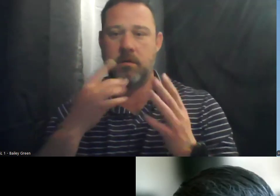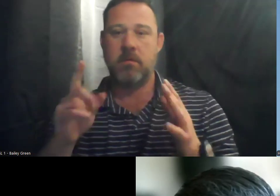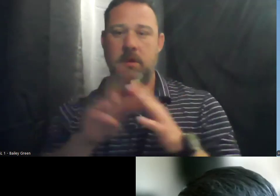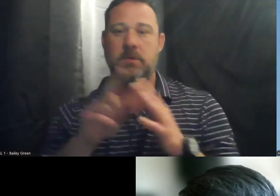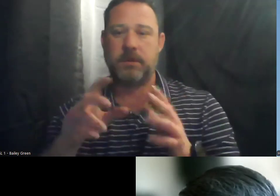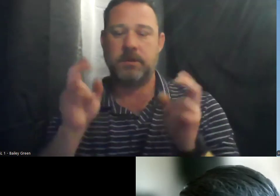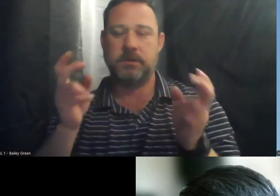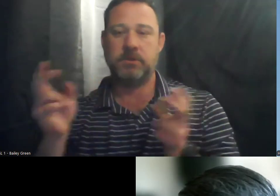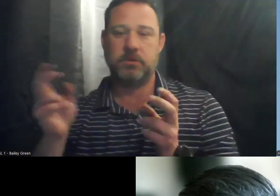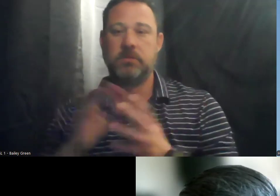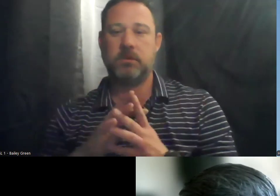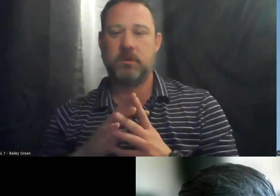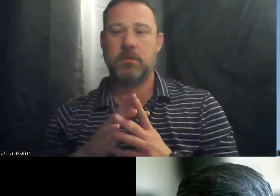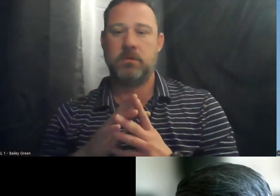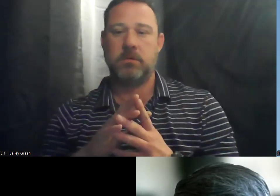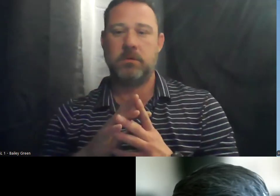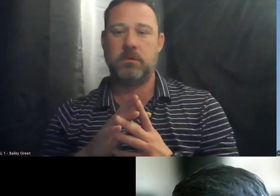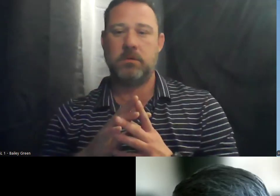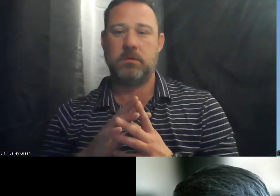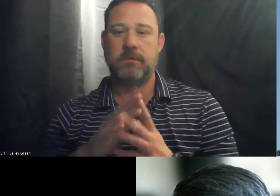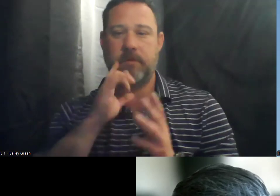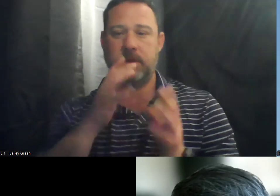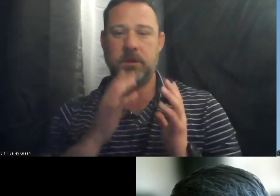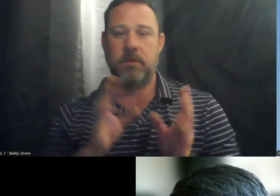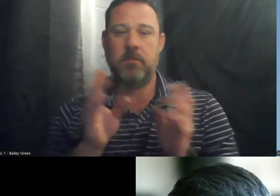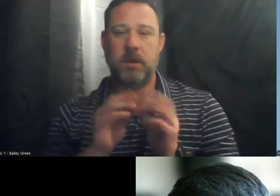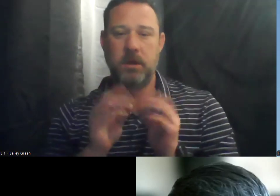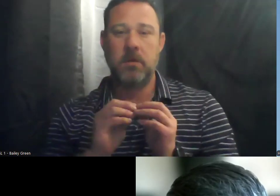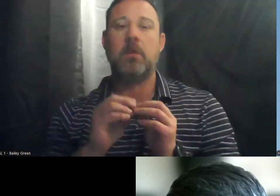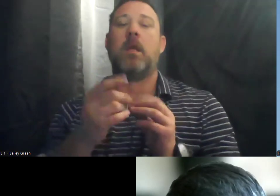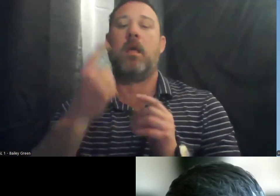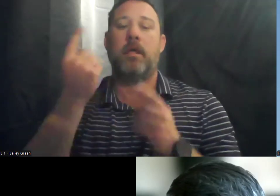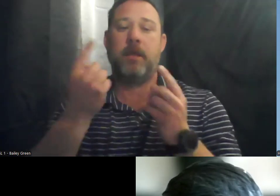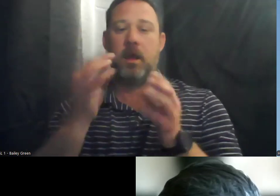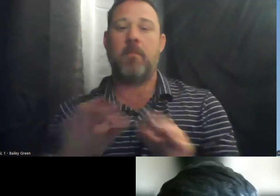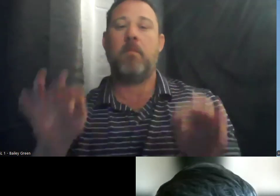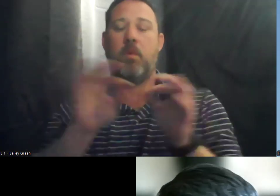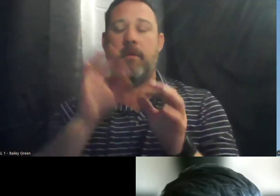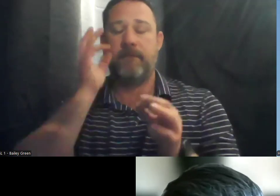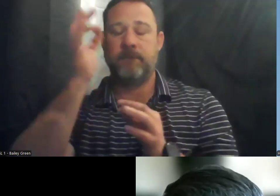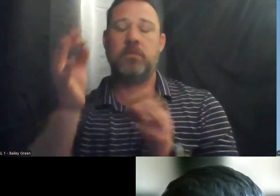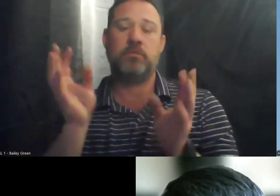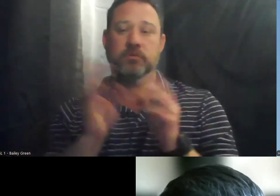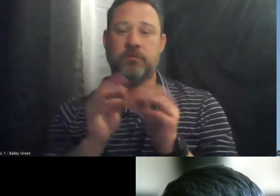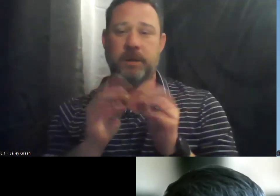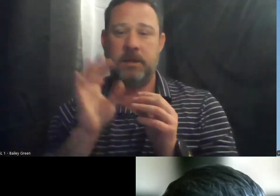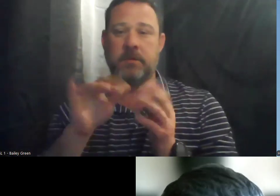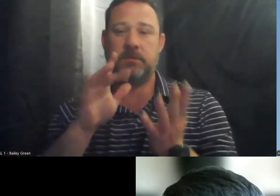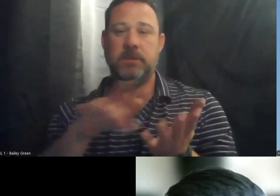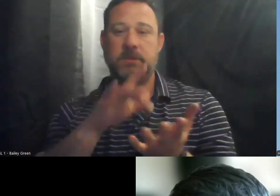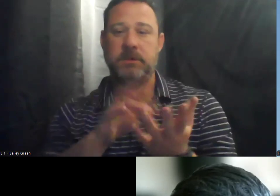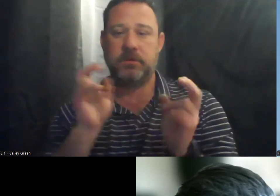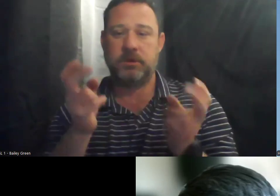issues, for this committee meeting. And I really think it's going to be important in future meetings that this be a center